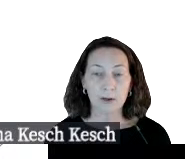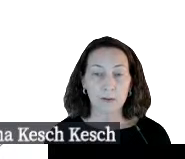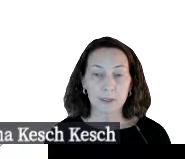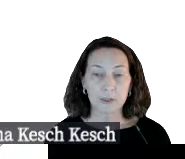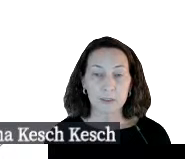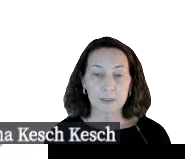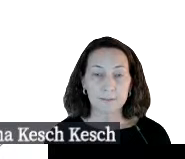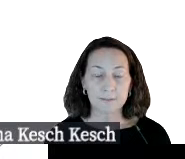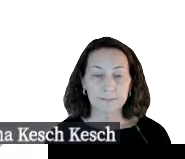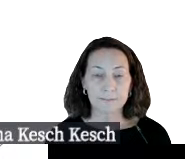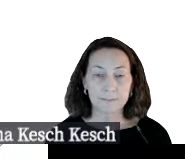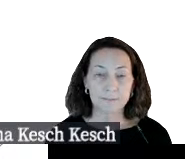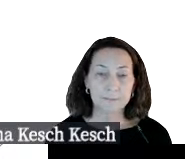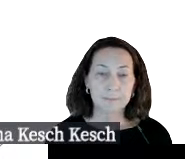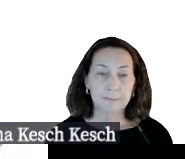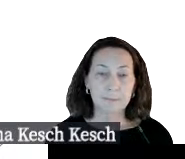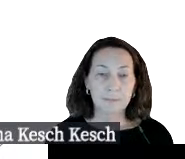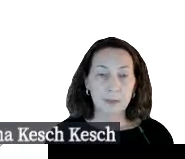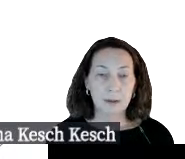and regulations.